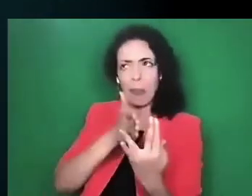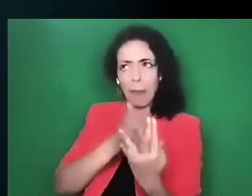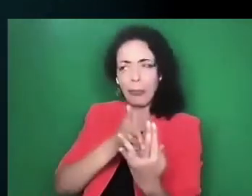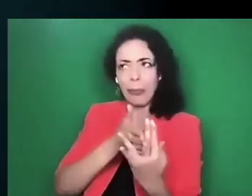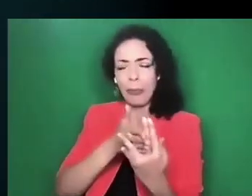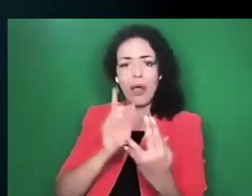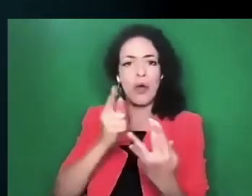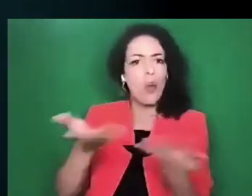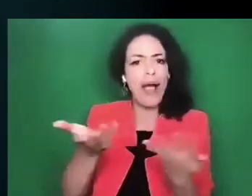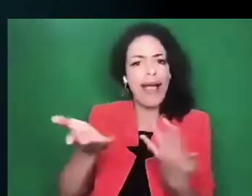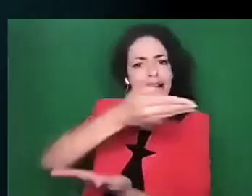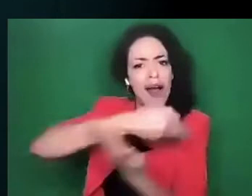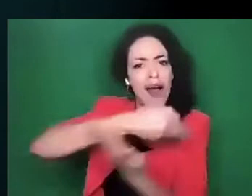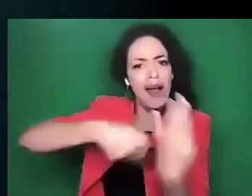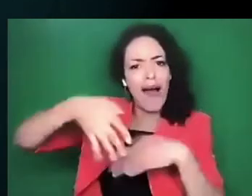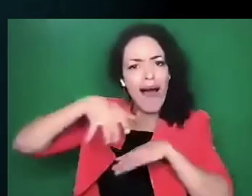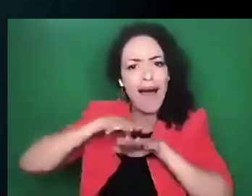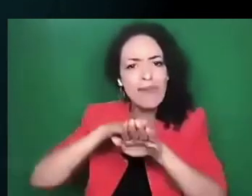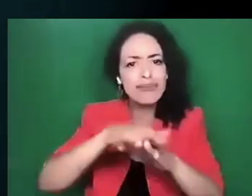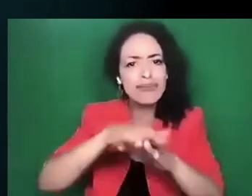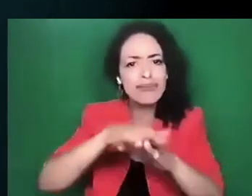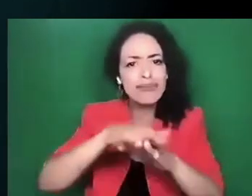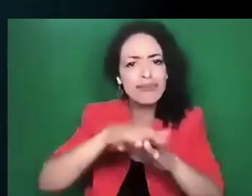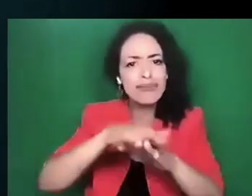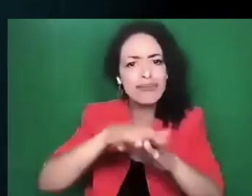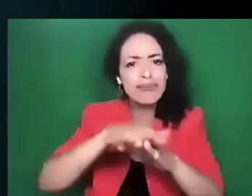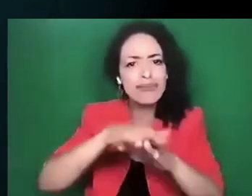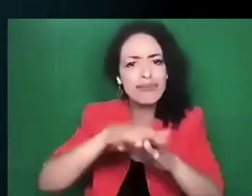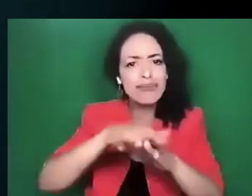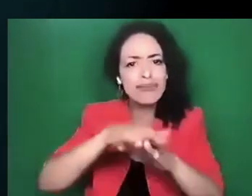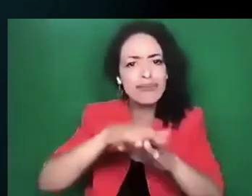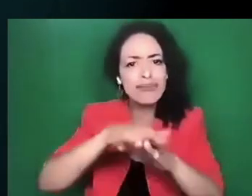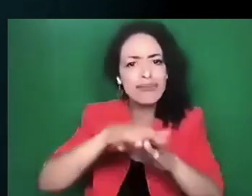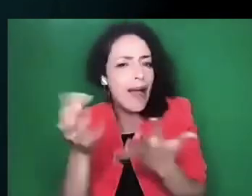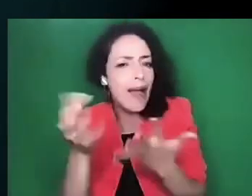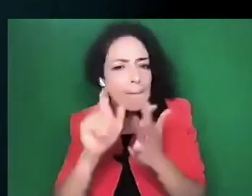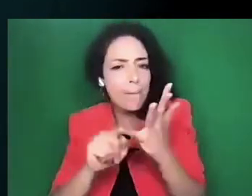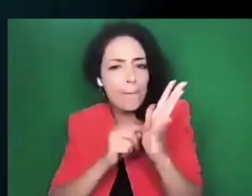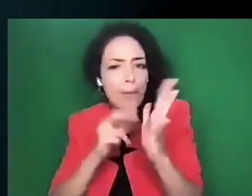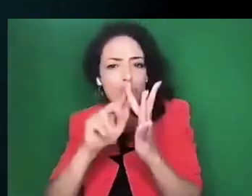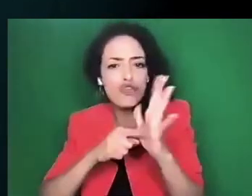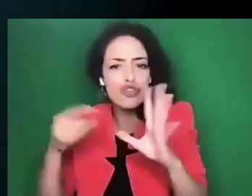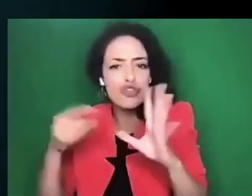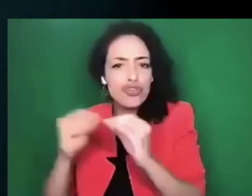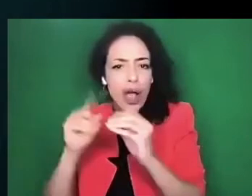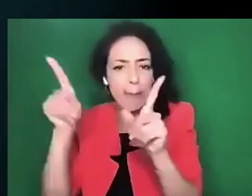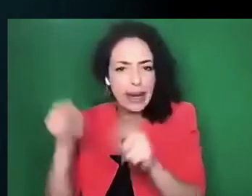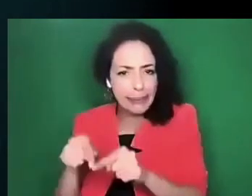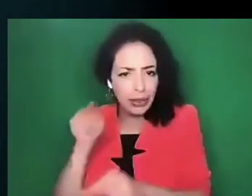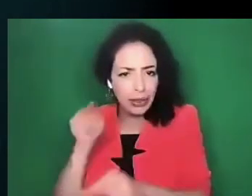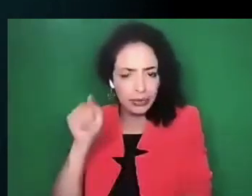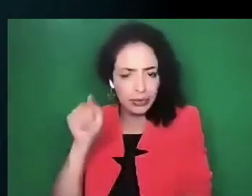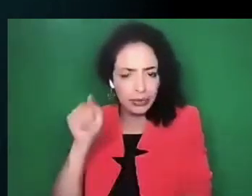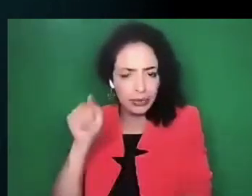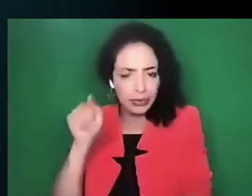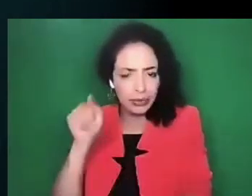Within almost all the compositions, you can see an unexpected source that overfloods and interferes the